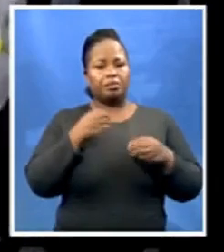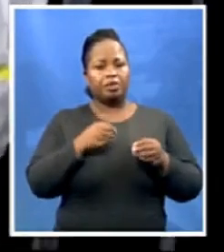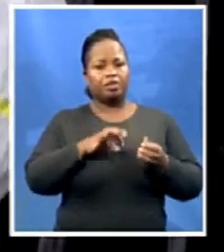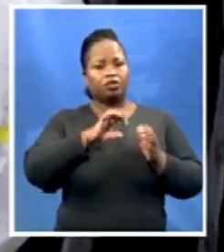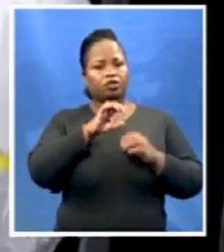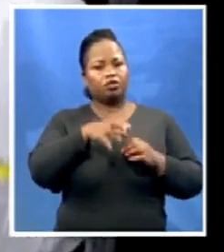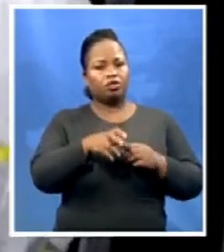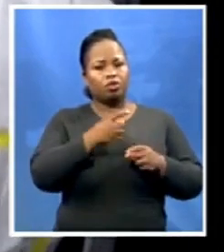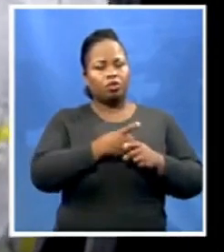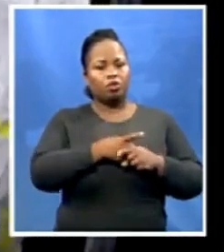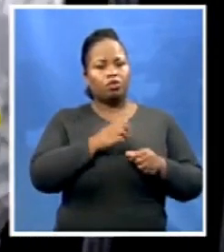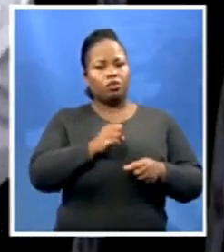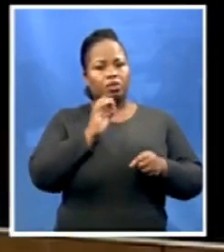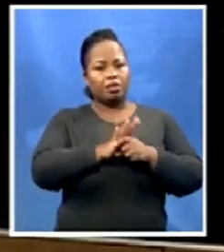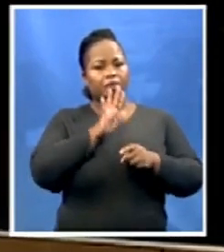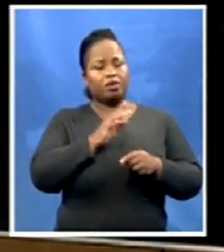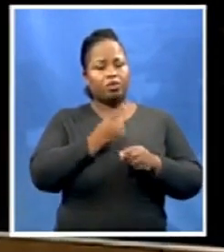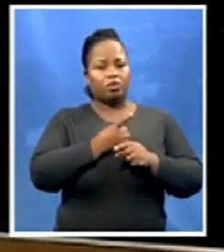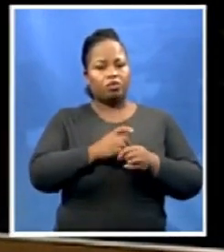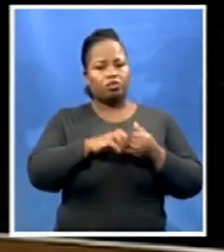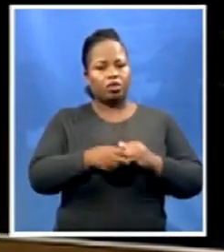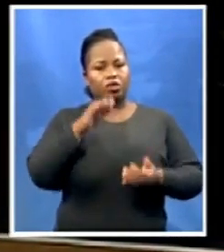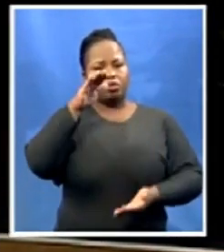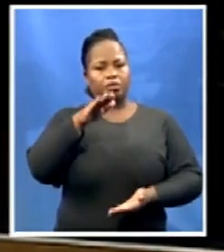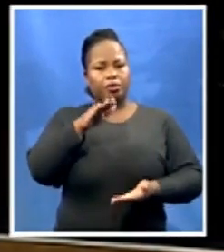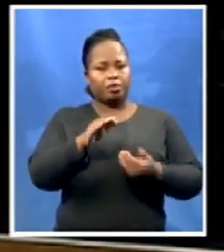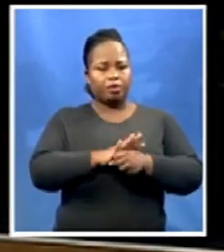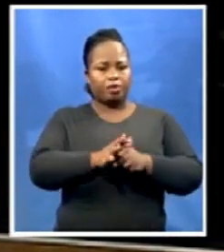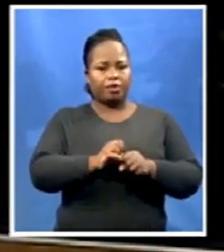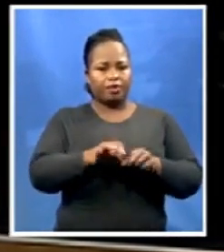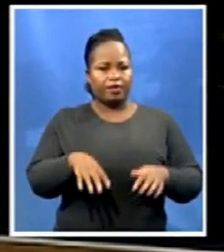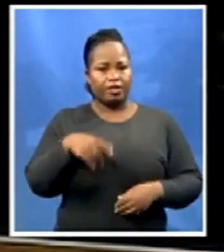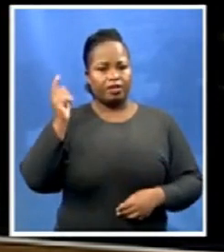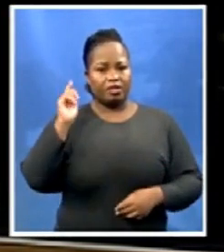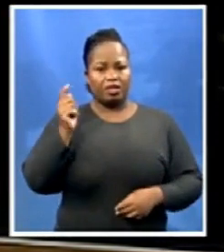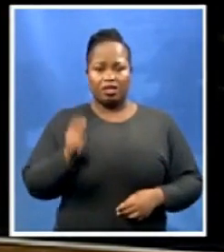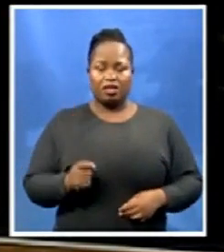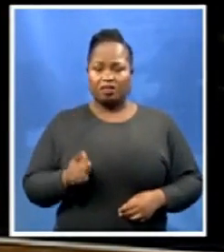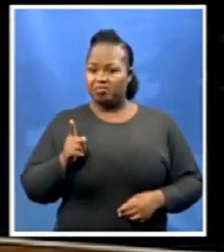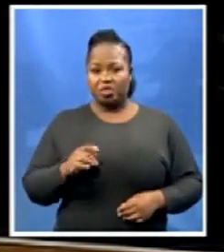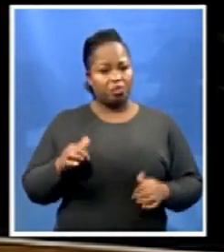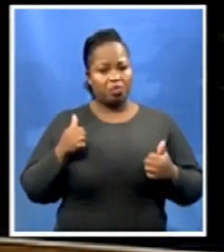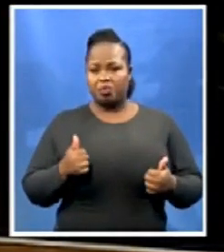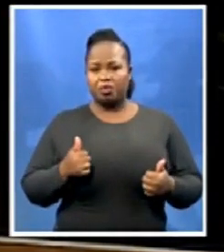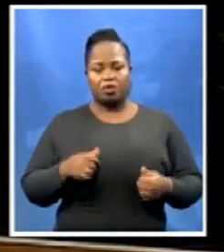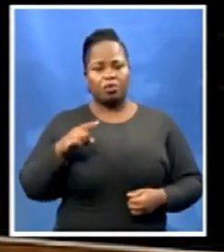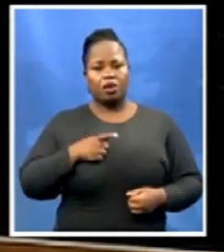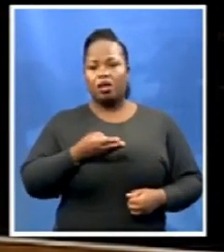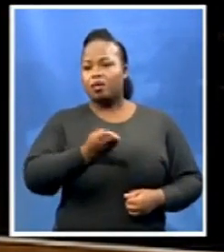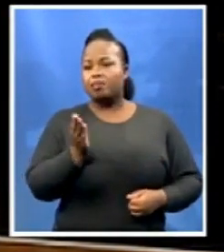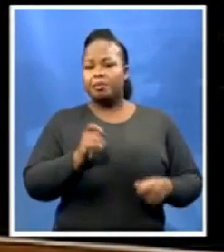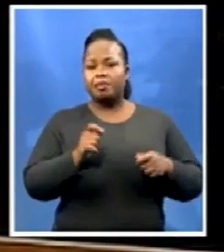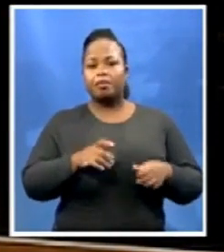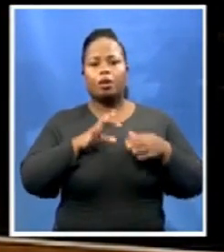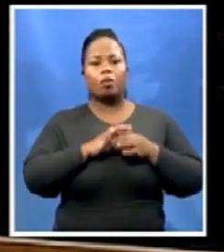contain the spread of coronavirus in Kenya. This is not good because everyone is at home. Taking takeaway, it's also hard. You're